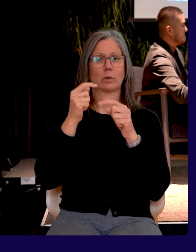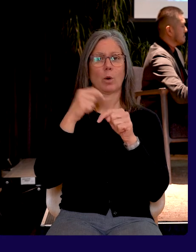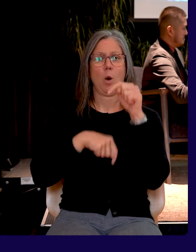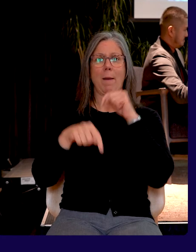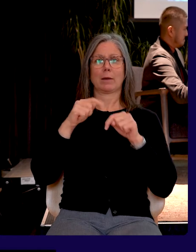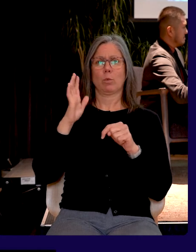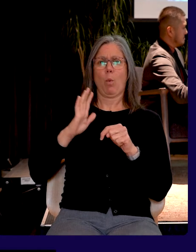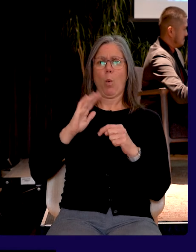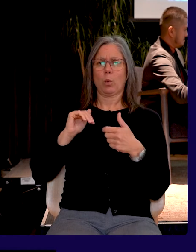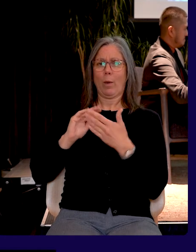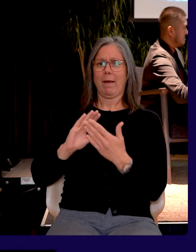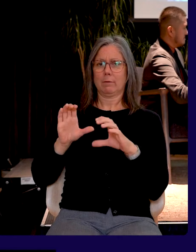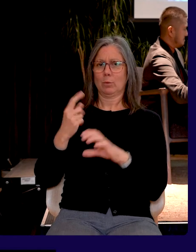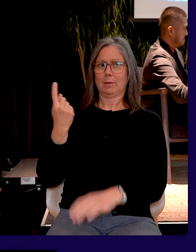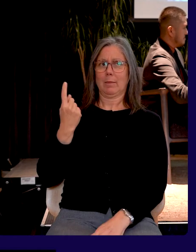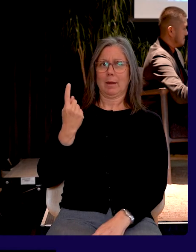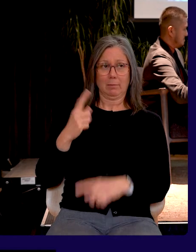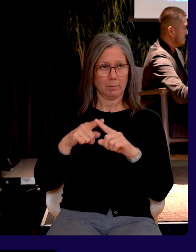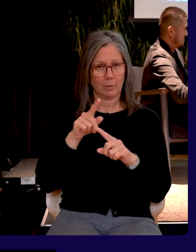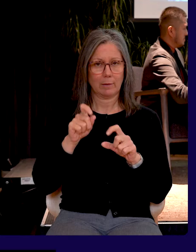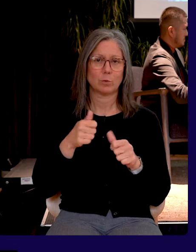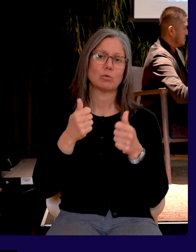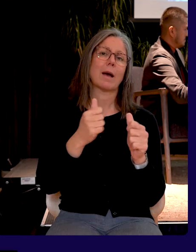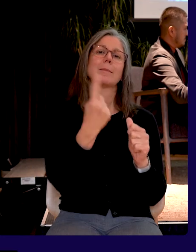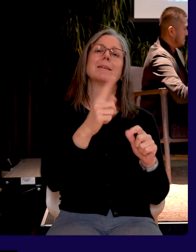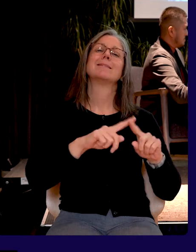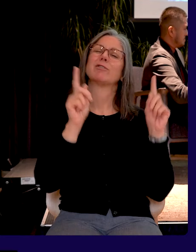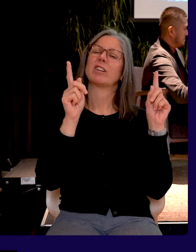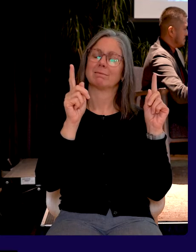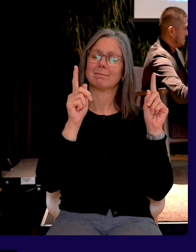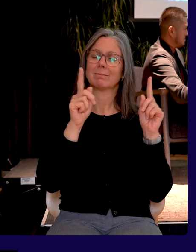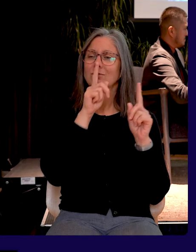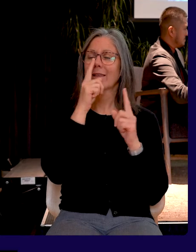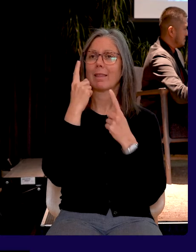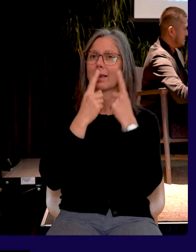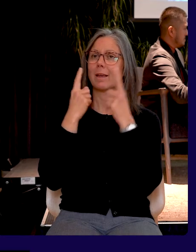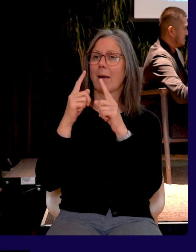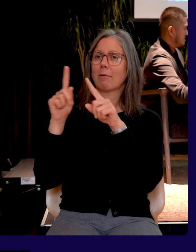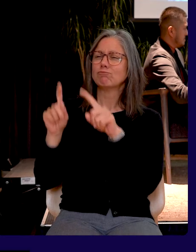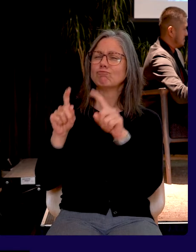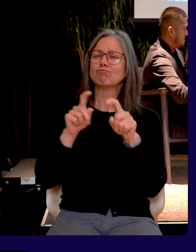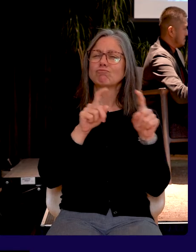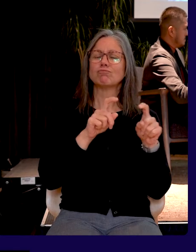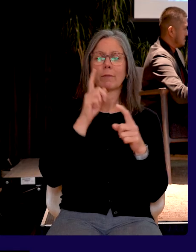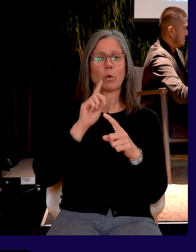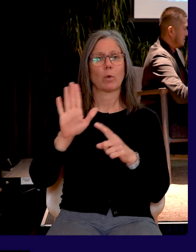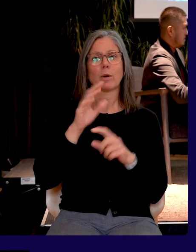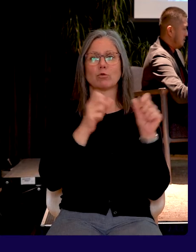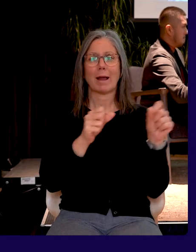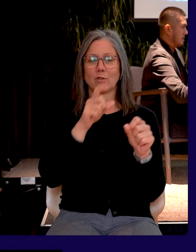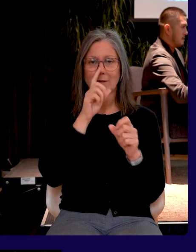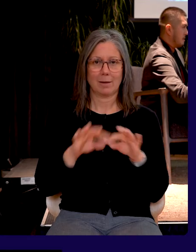to the old way. But really, it's just you need to try something different. And so really thinking about experimentation as part of your strategy, I think is really